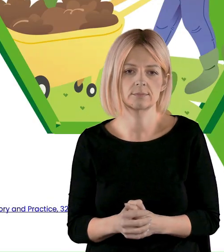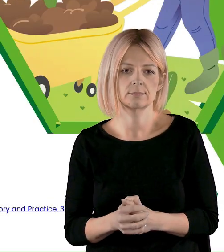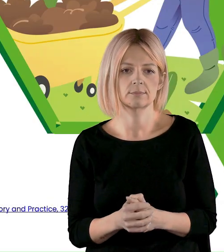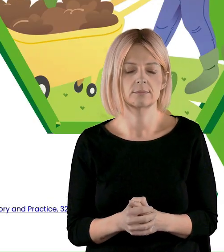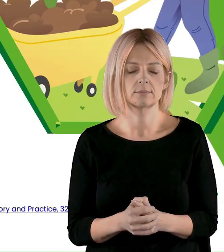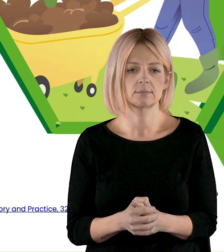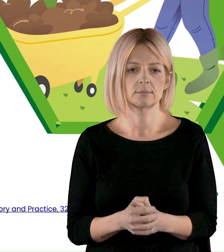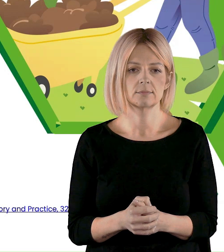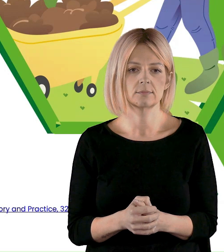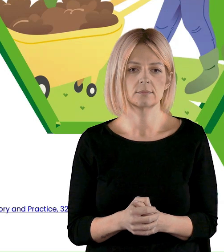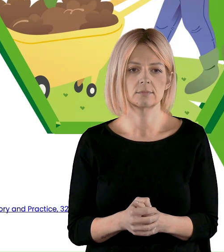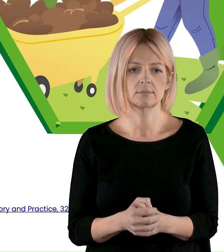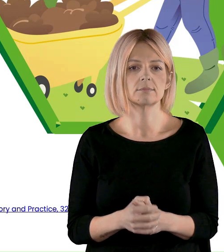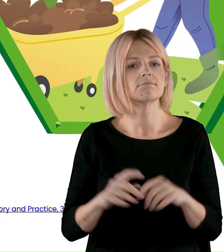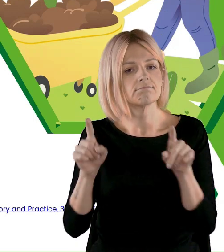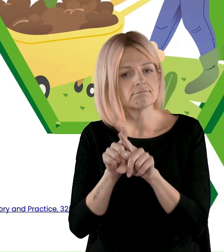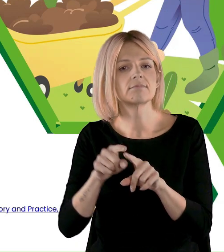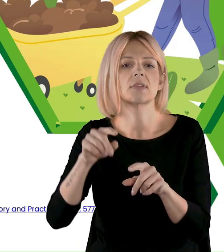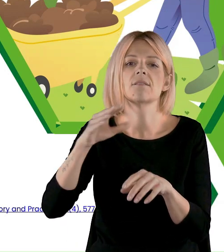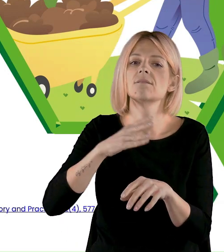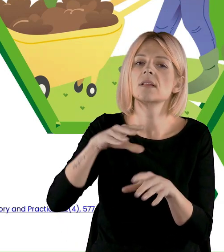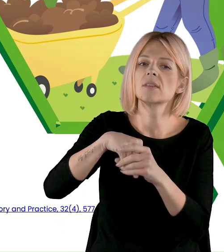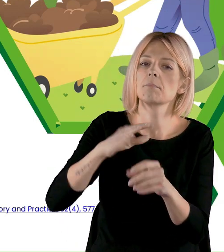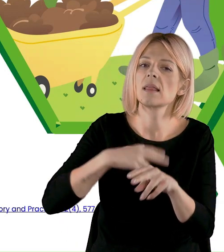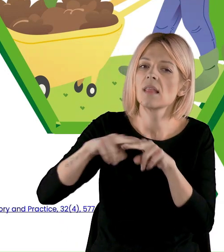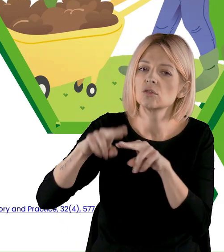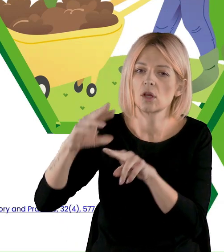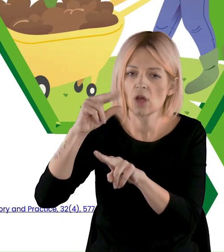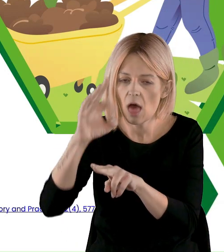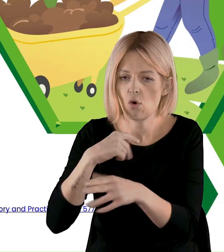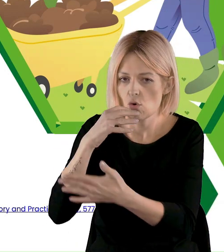beings to take care of the environment and nature.